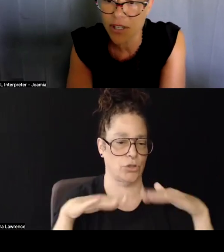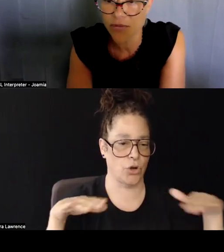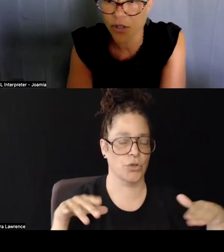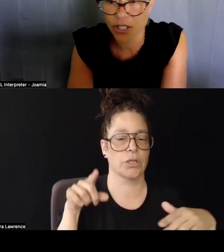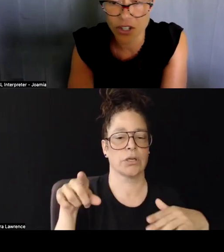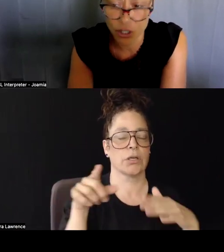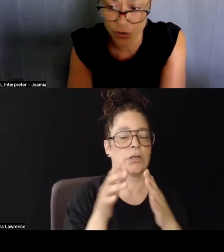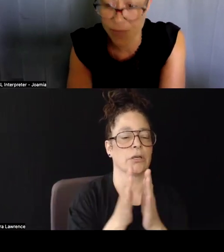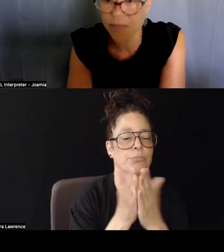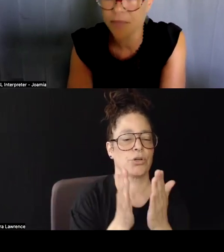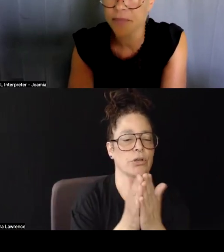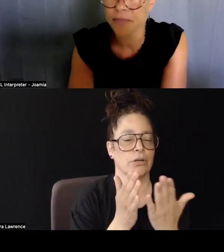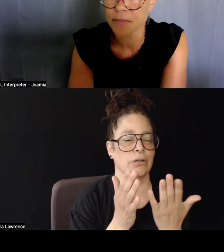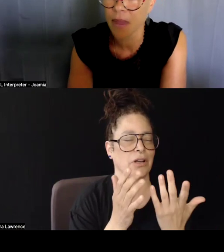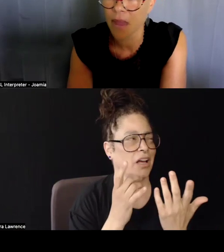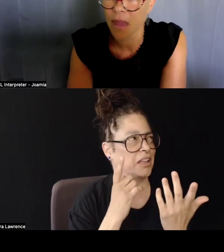This book is for young children.